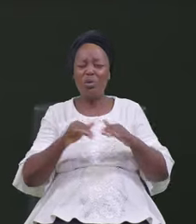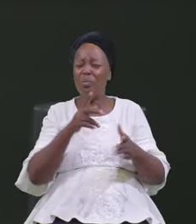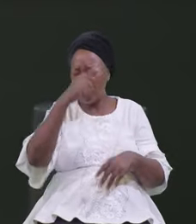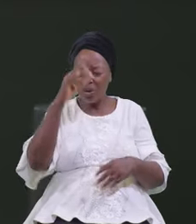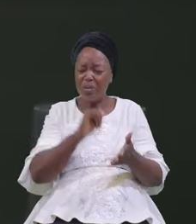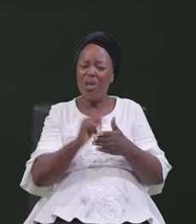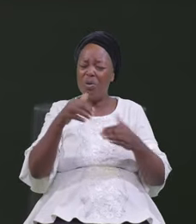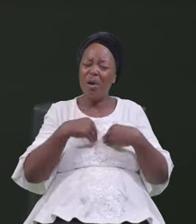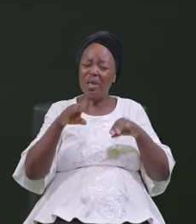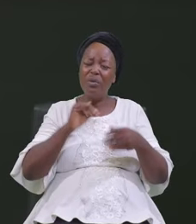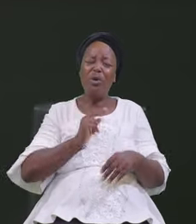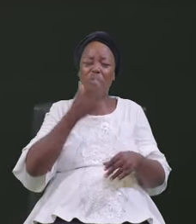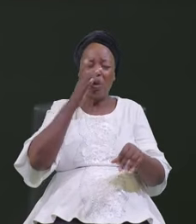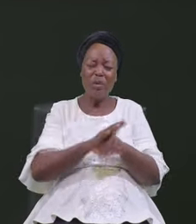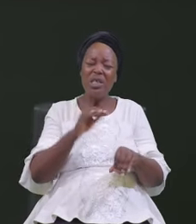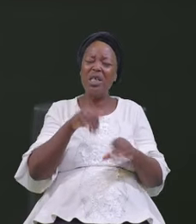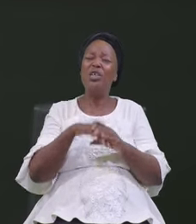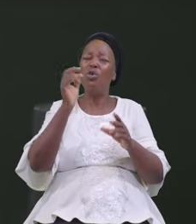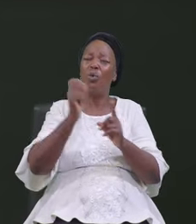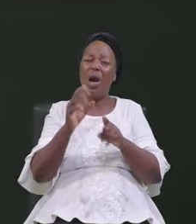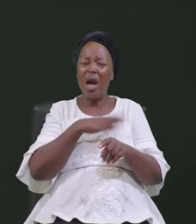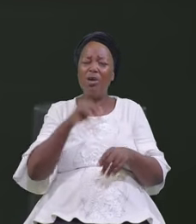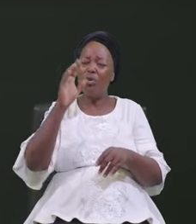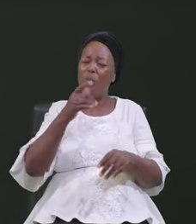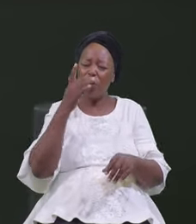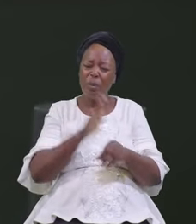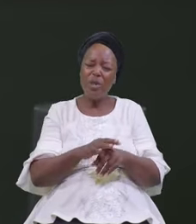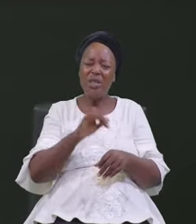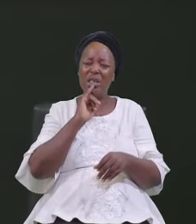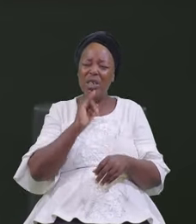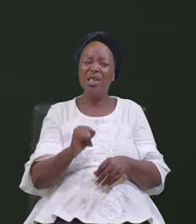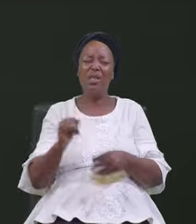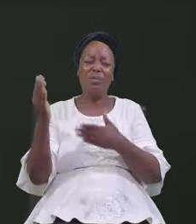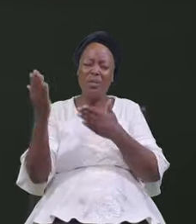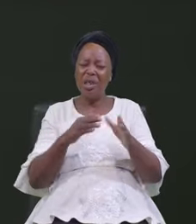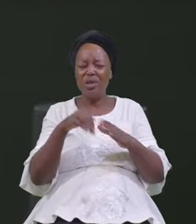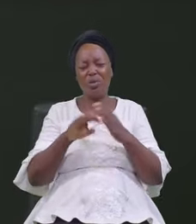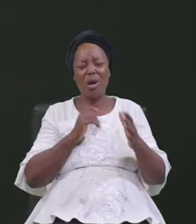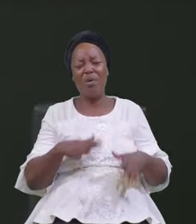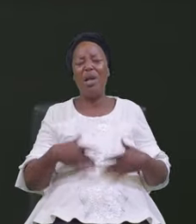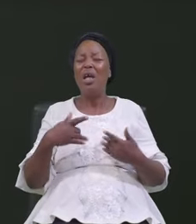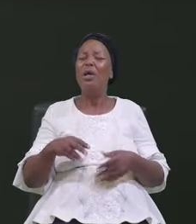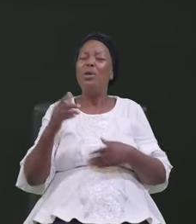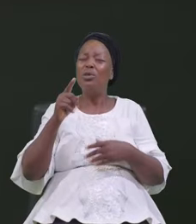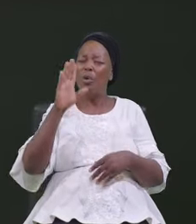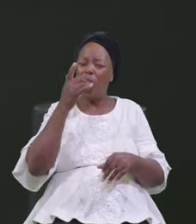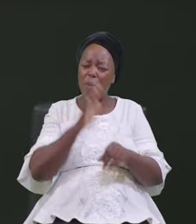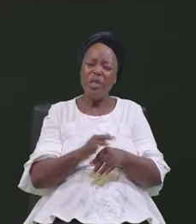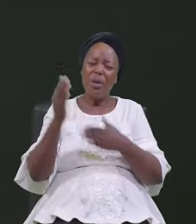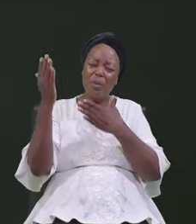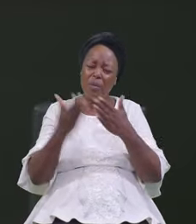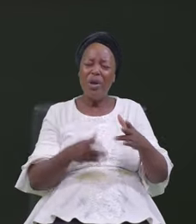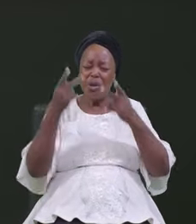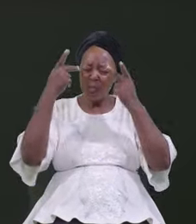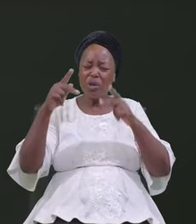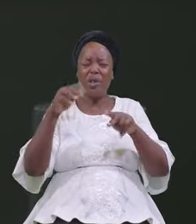promises in your word. And your promises bring healing to our lives. Your promises bring a prosperity to